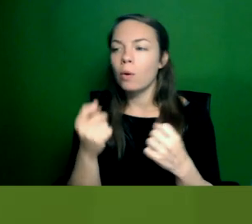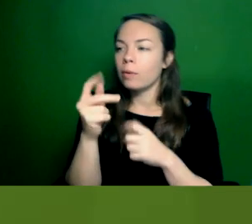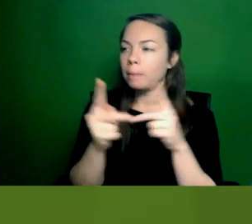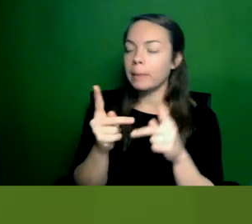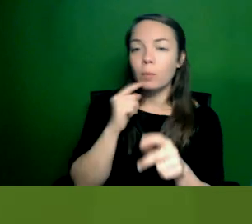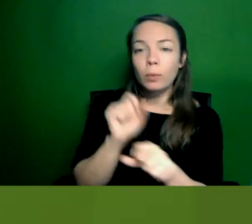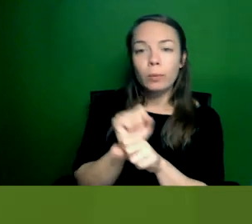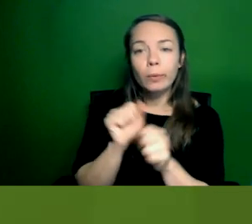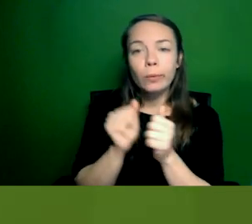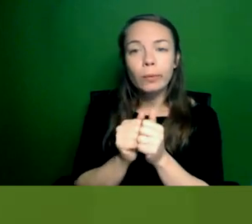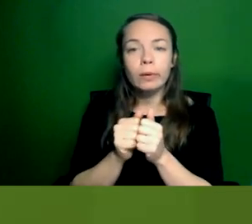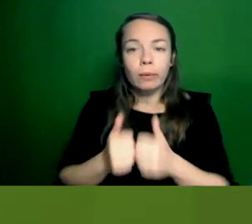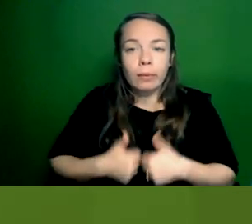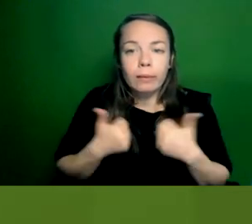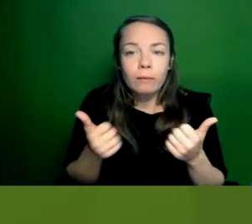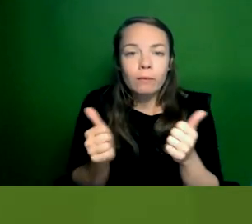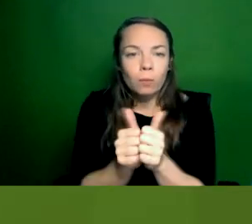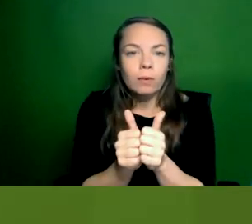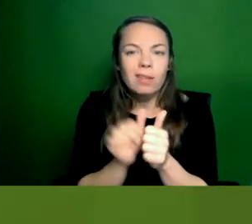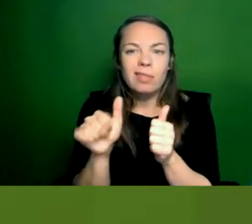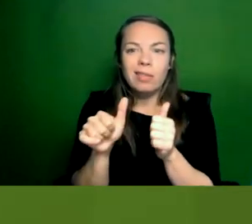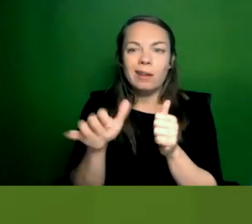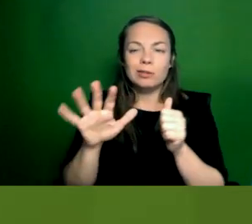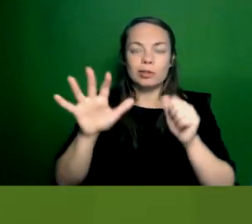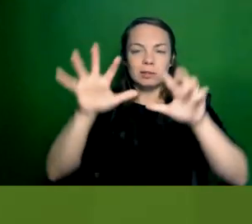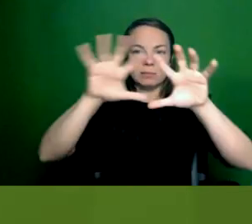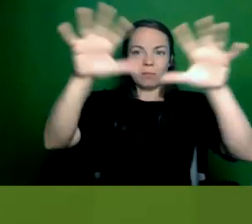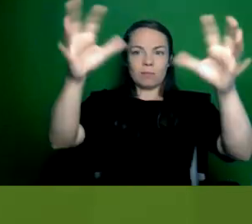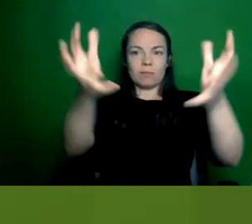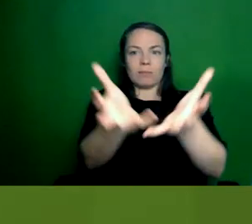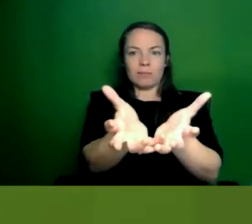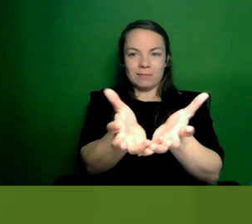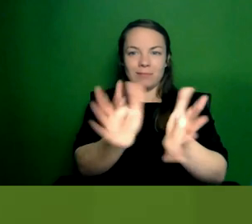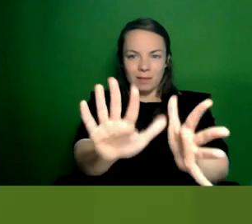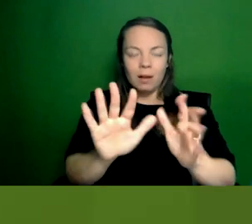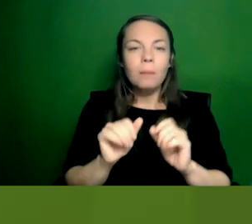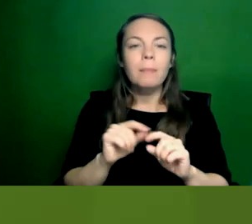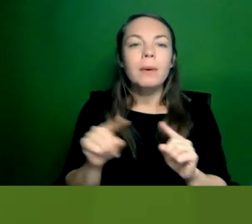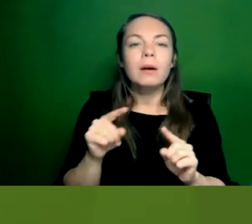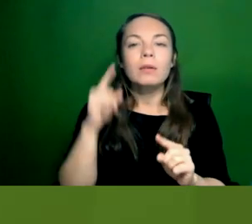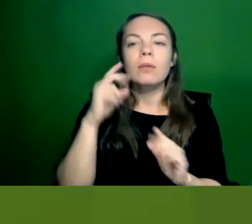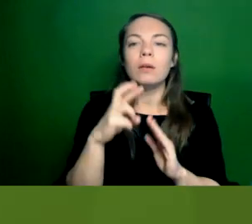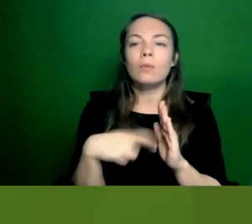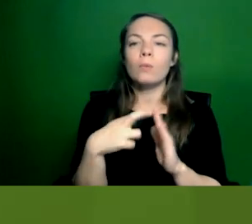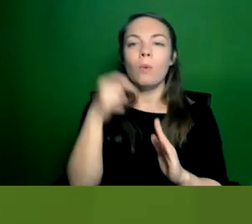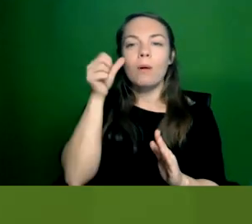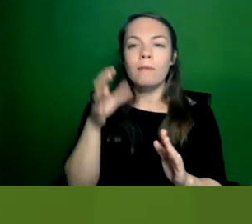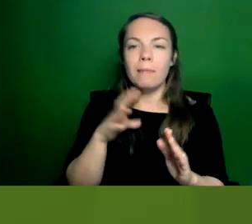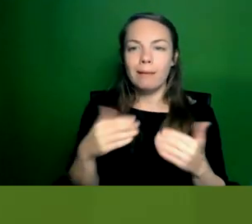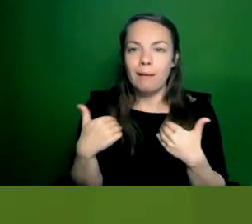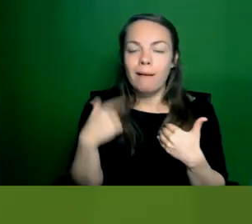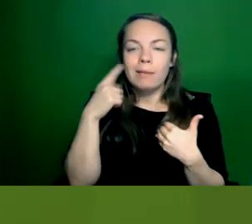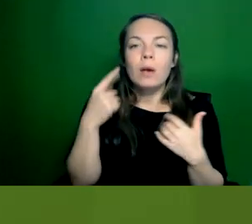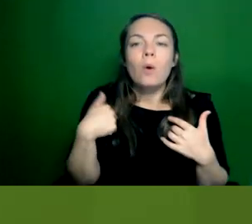think that we're not going to, that's just big picture. I think when I think about the role that the men have is what can we do? And